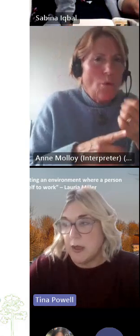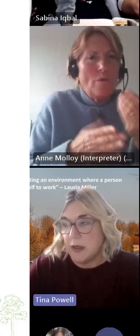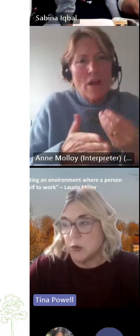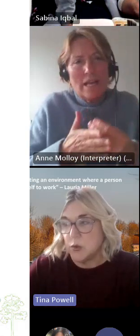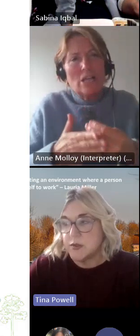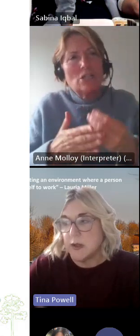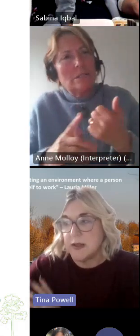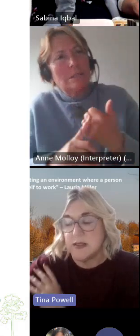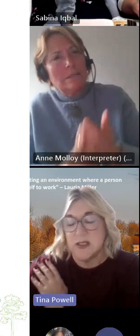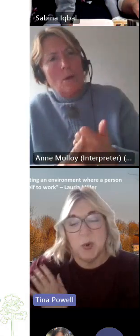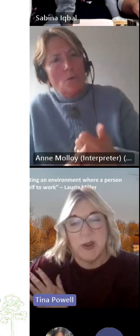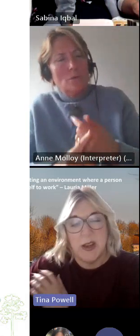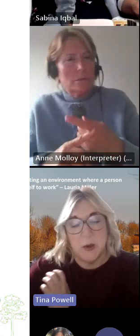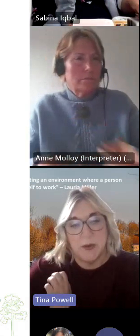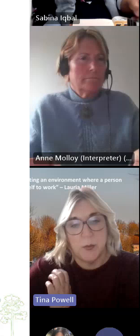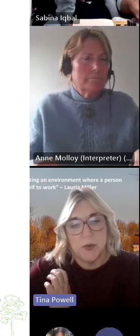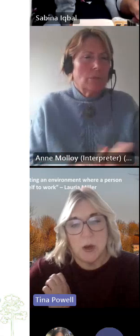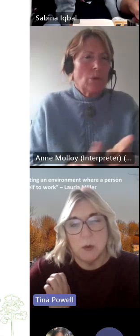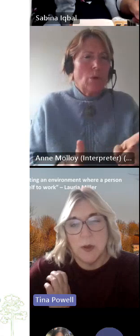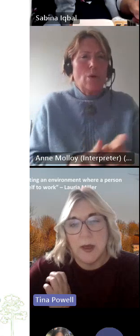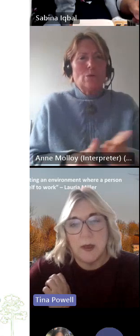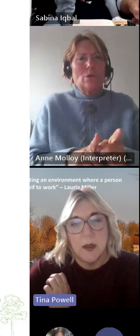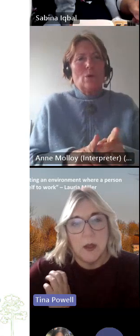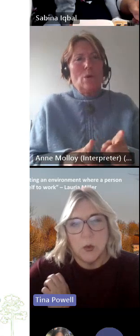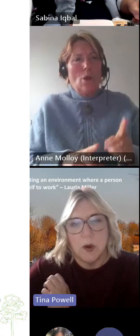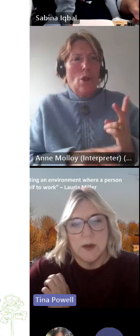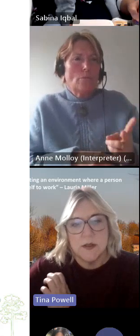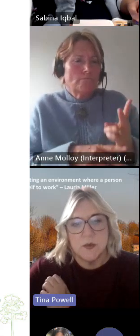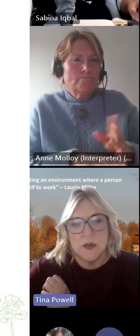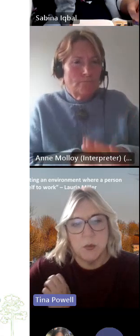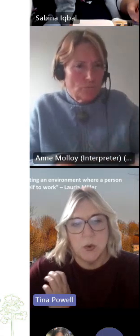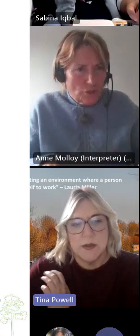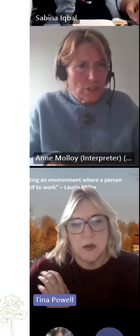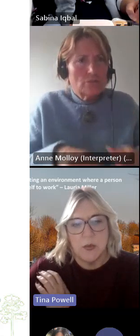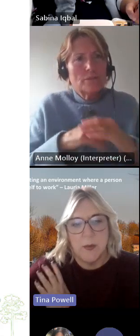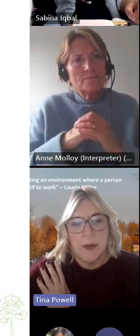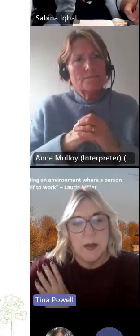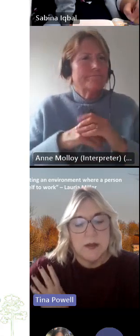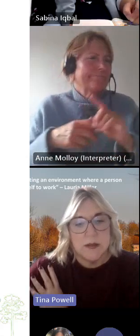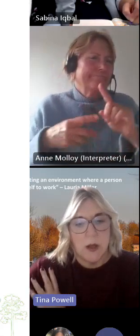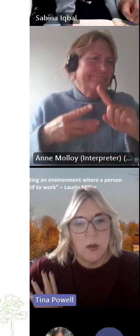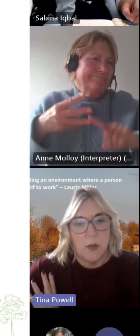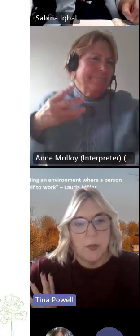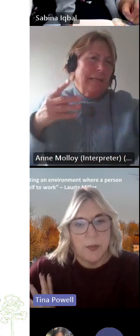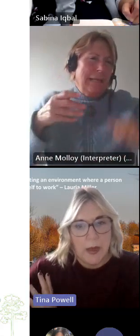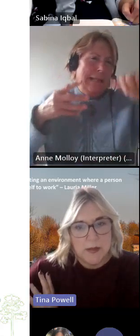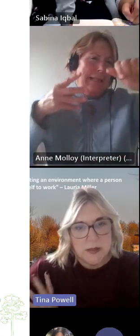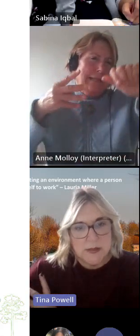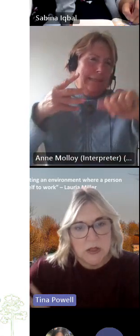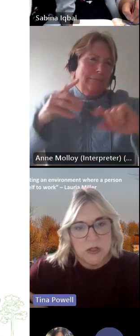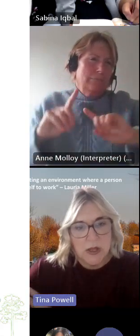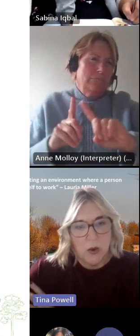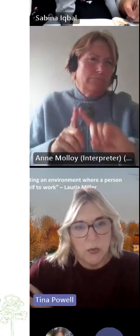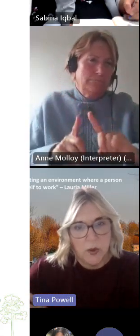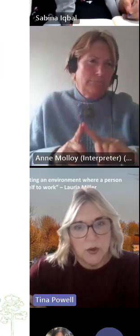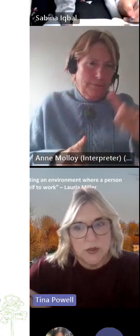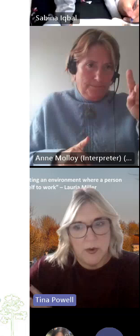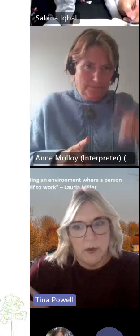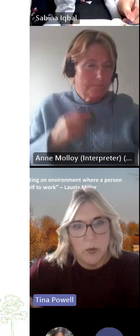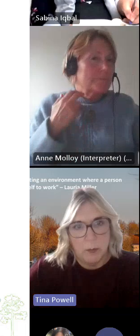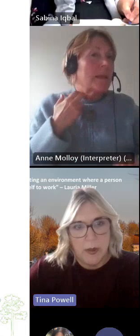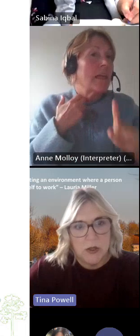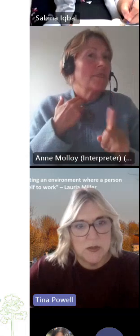and also getting support in helping with childcare. All kinds of different support is on there. So that is actually on